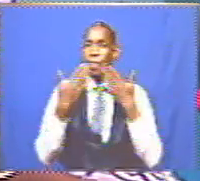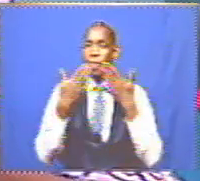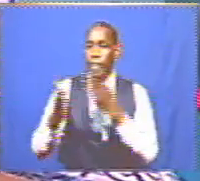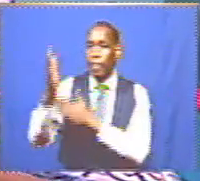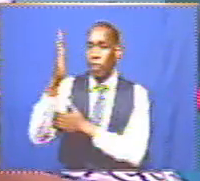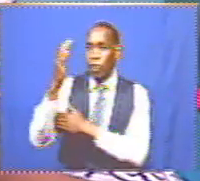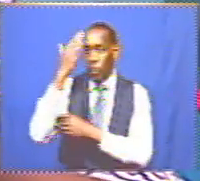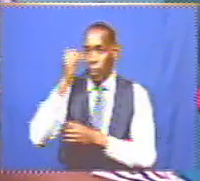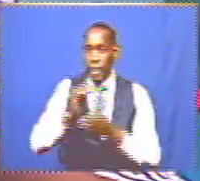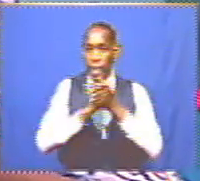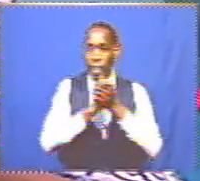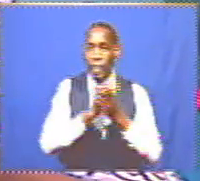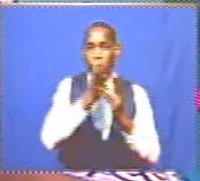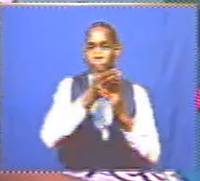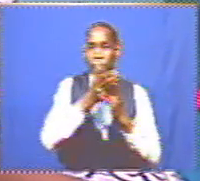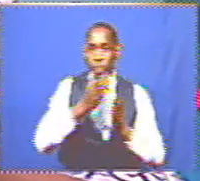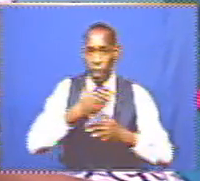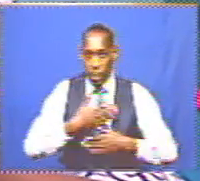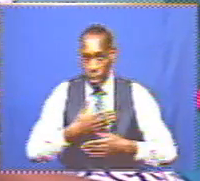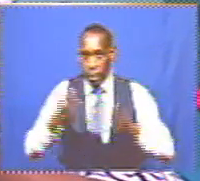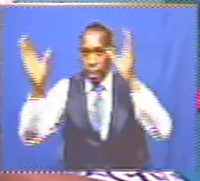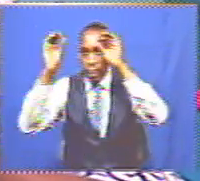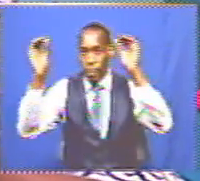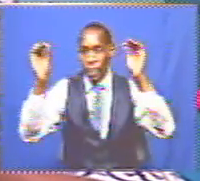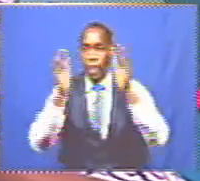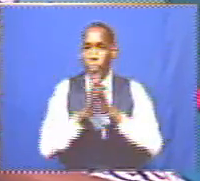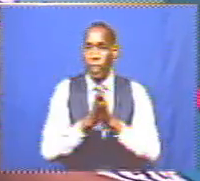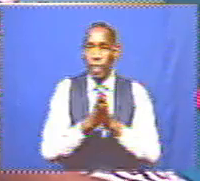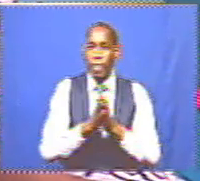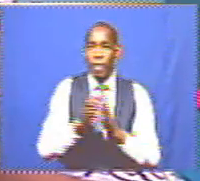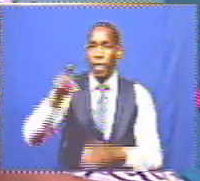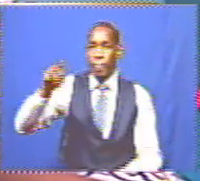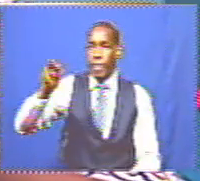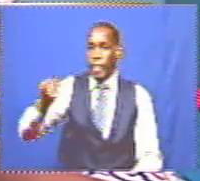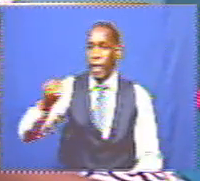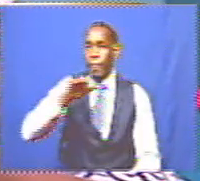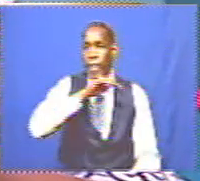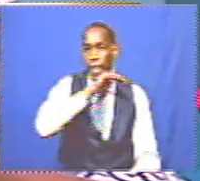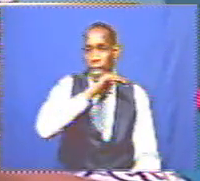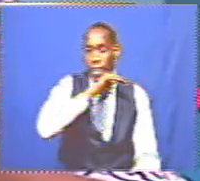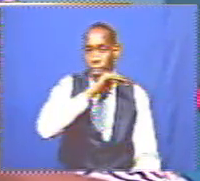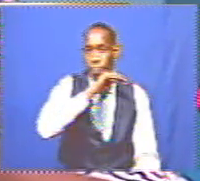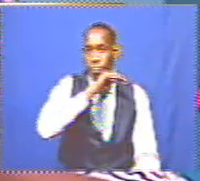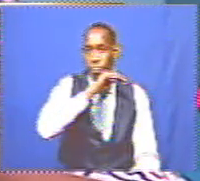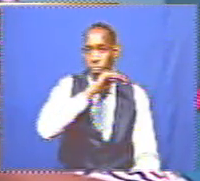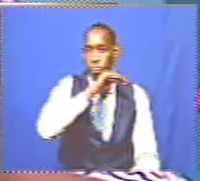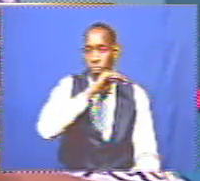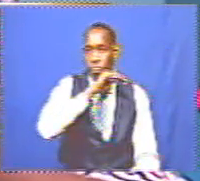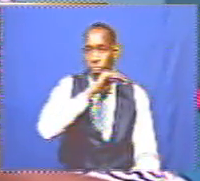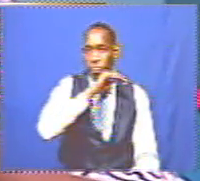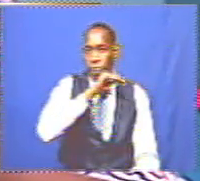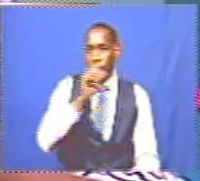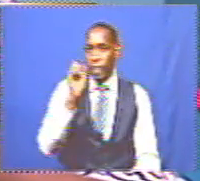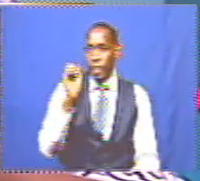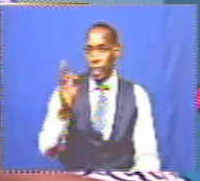the handshake between His Excellency the President and Prime Minister Raila Odinga. I mean, if that